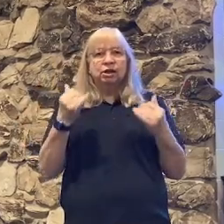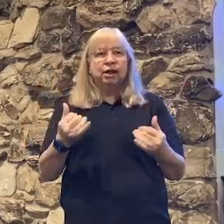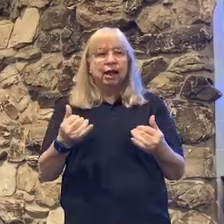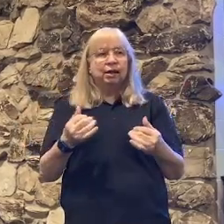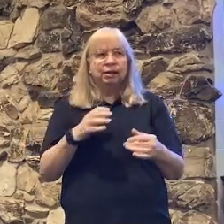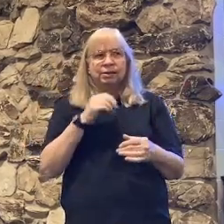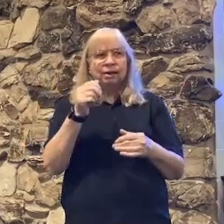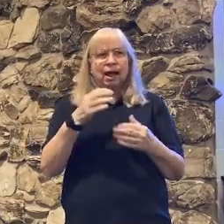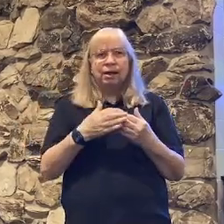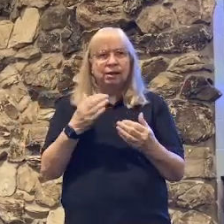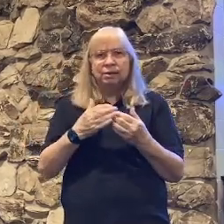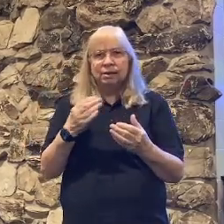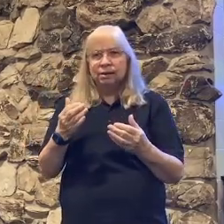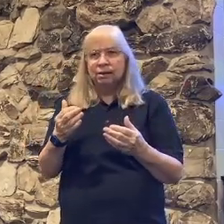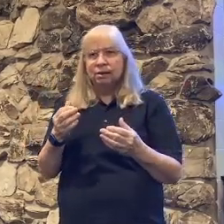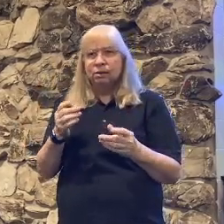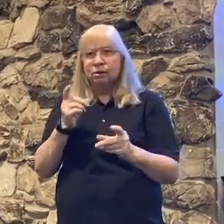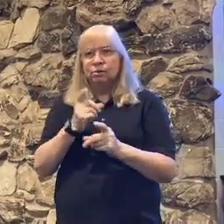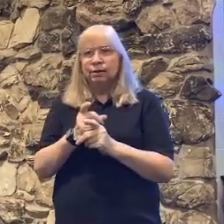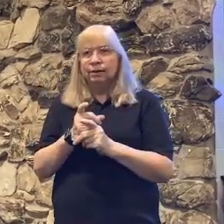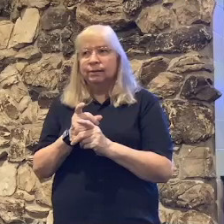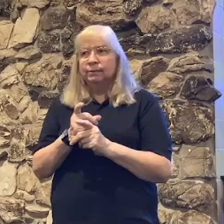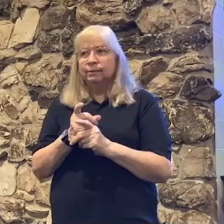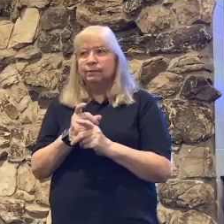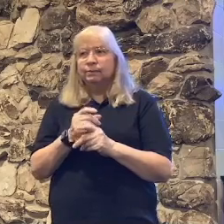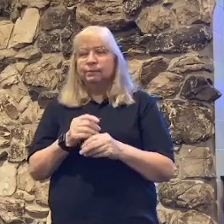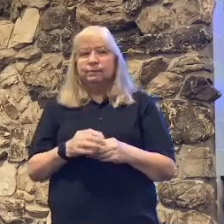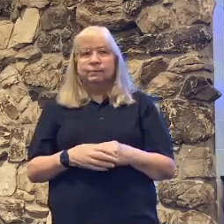It's not, is it?